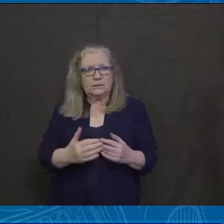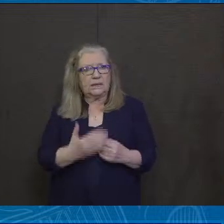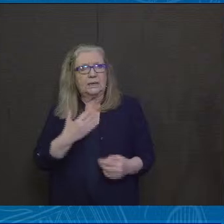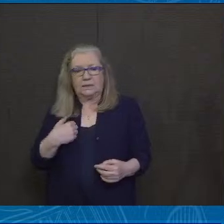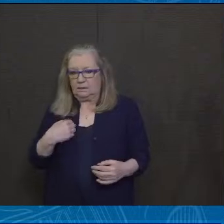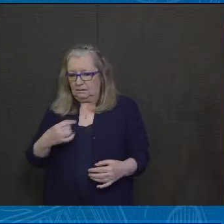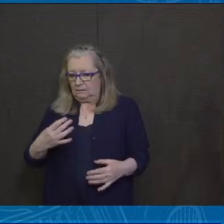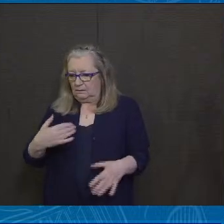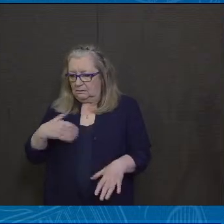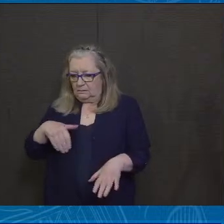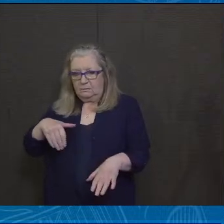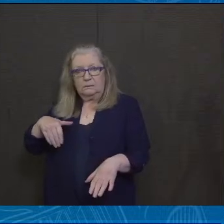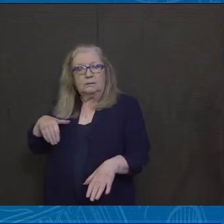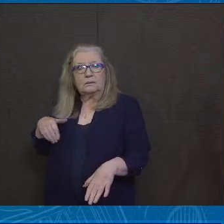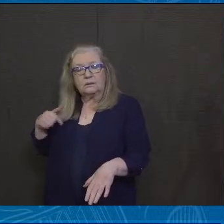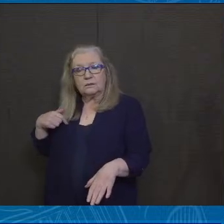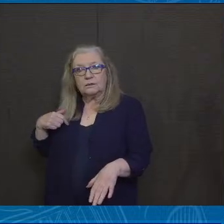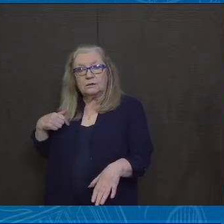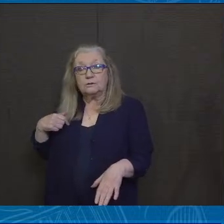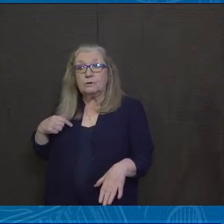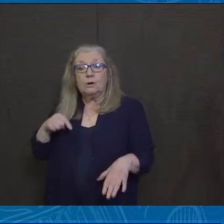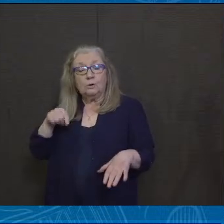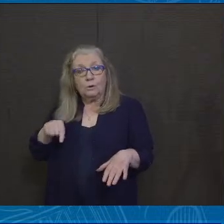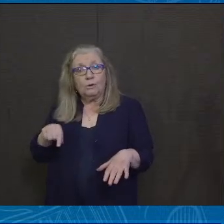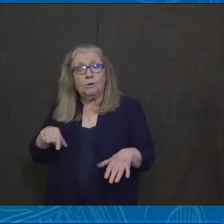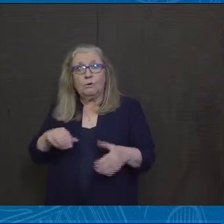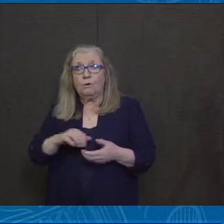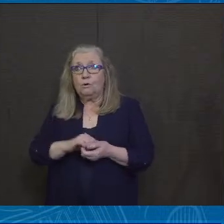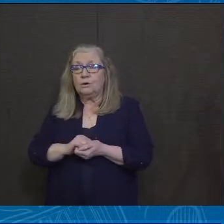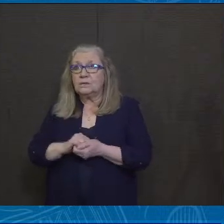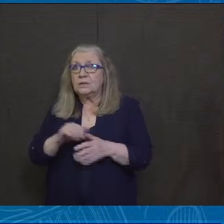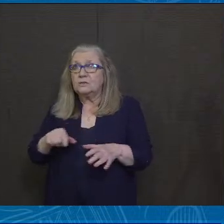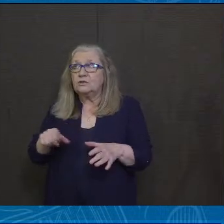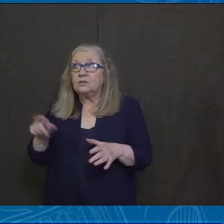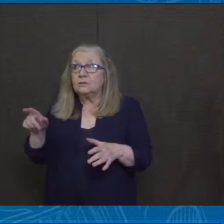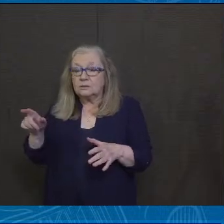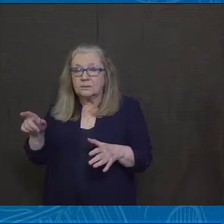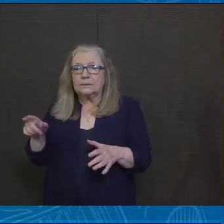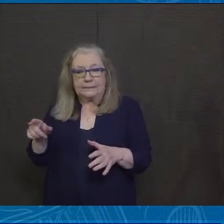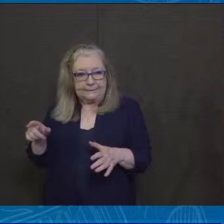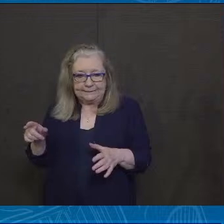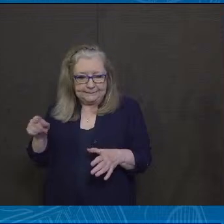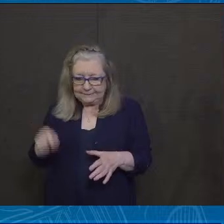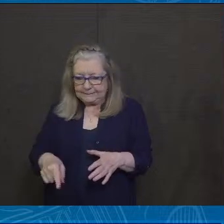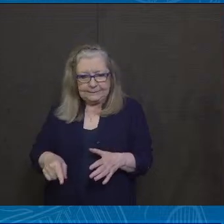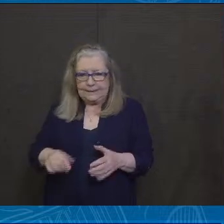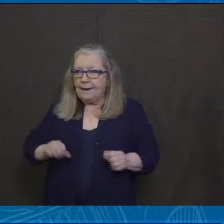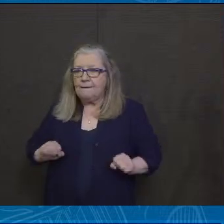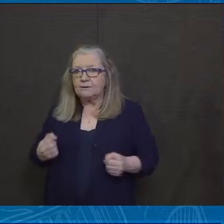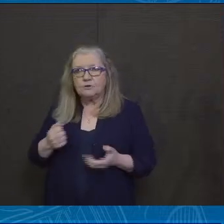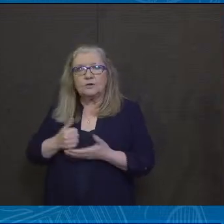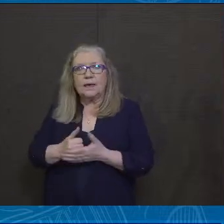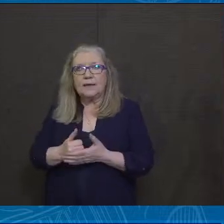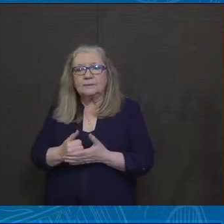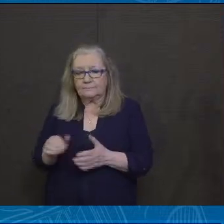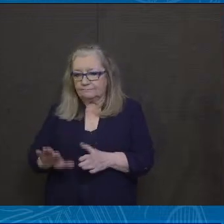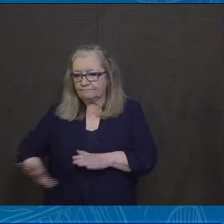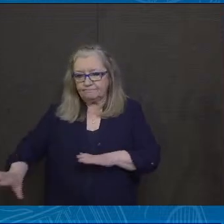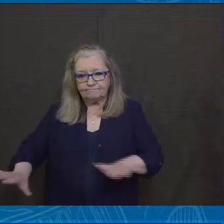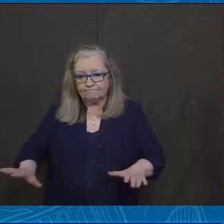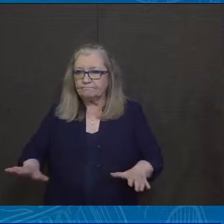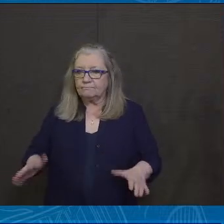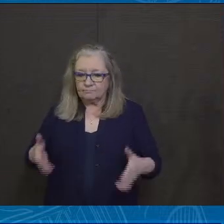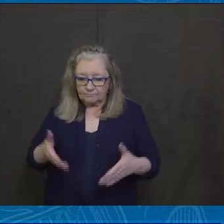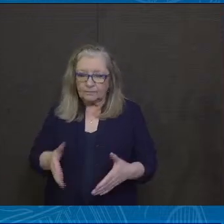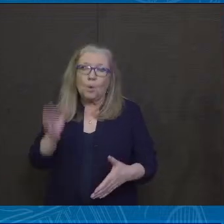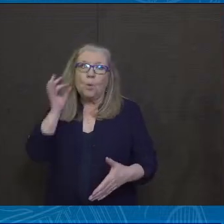And therefore, this organization has allowed and created a space for women to participate meaningfully